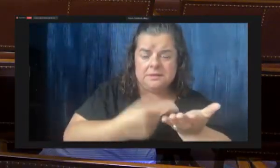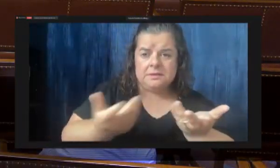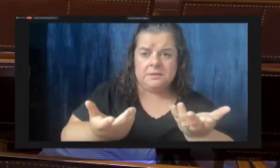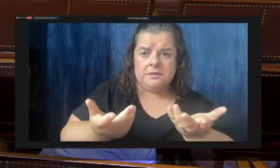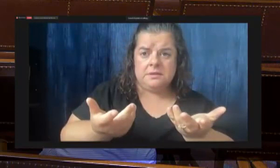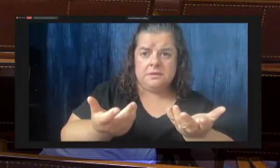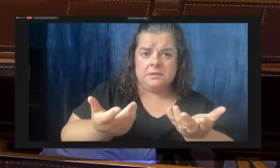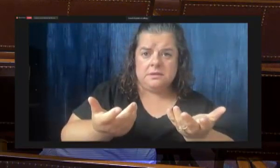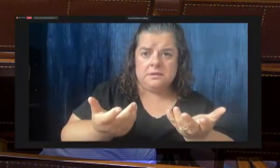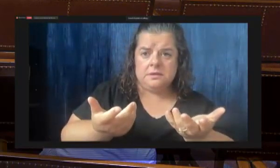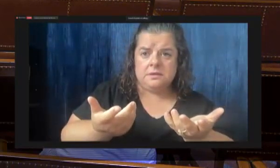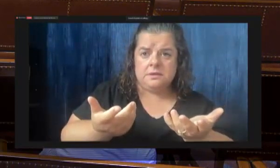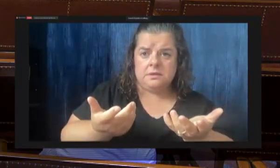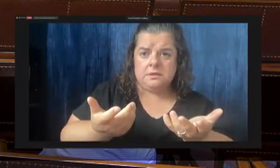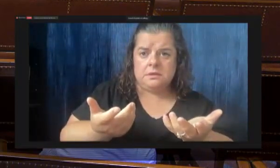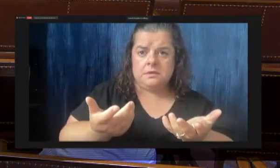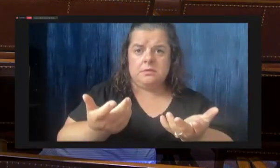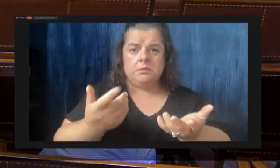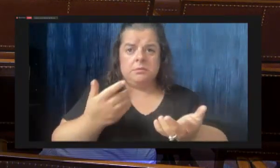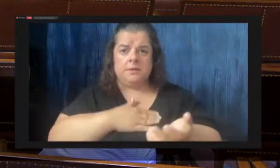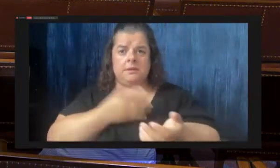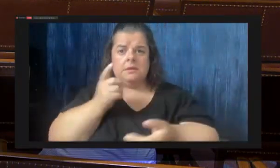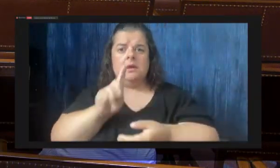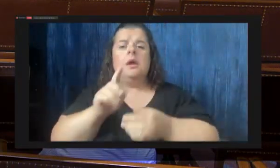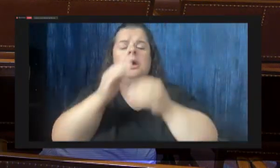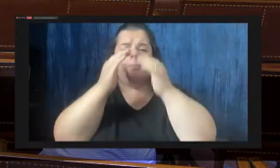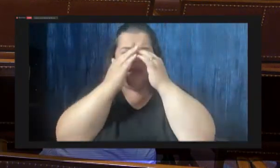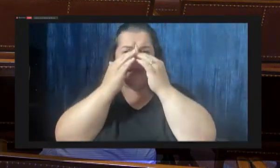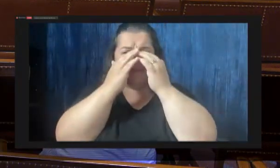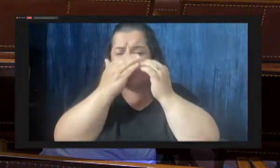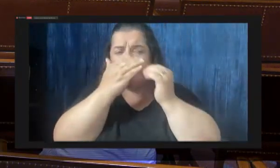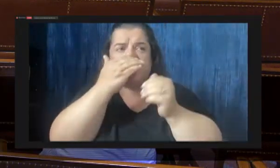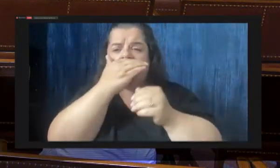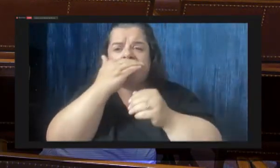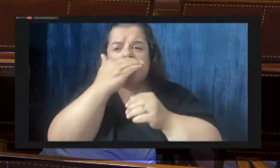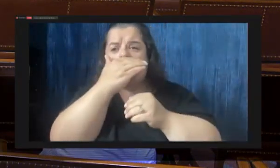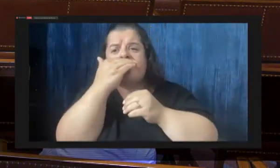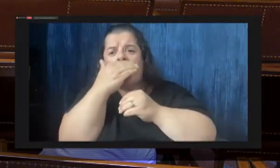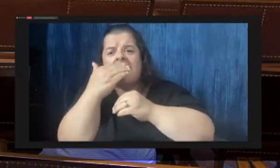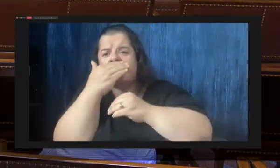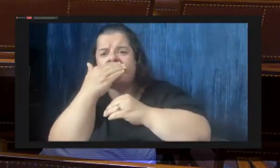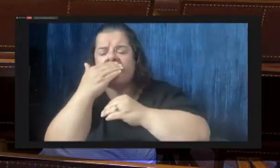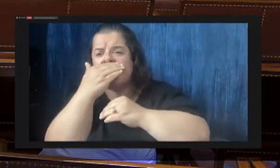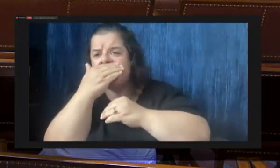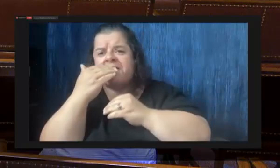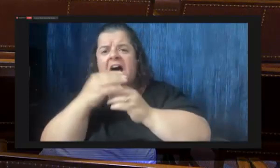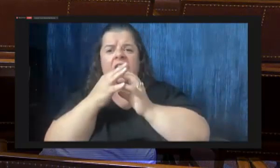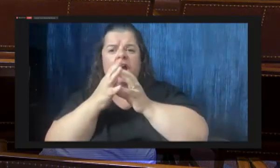come to the table. Yeah.